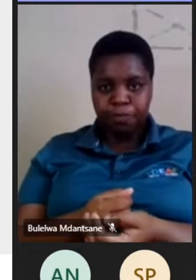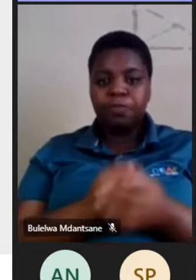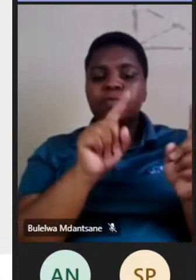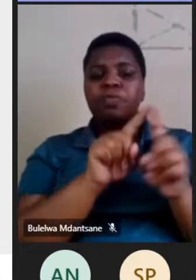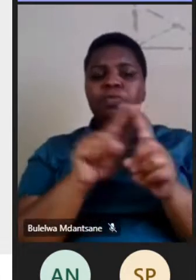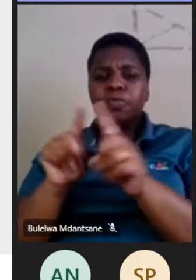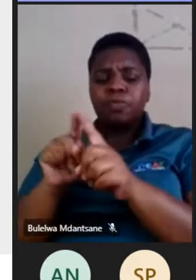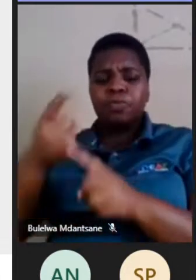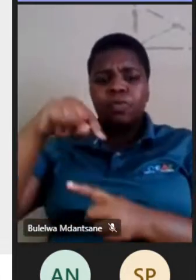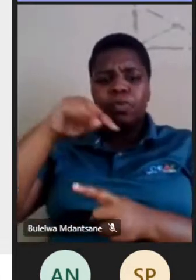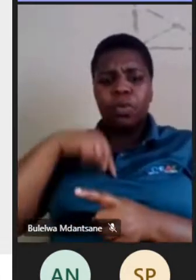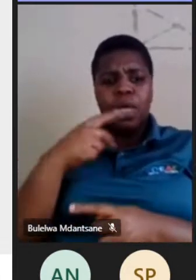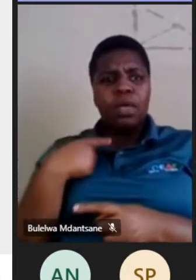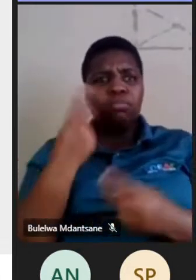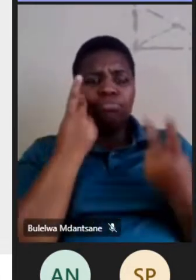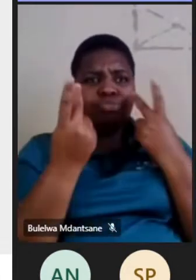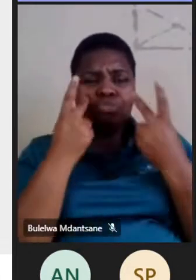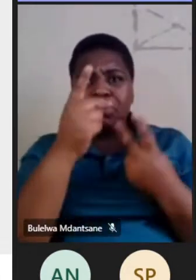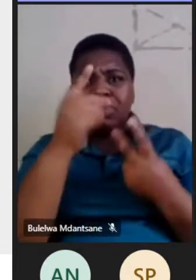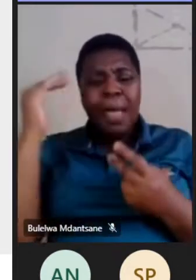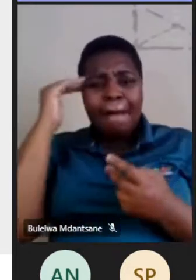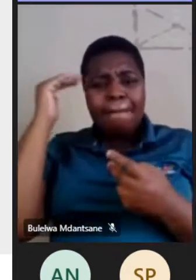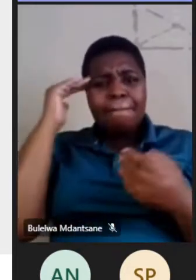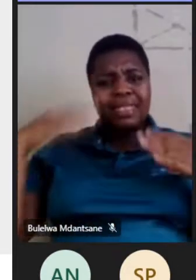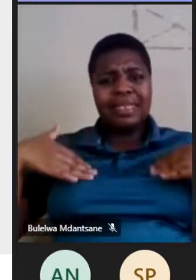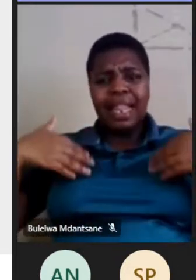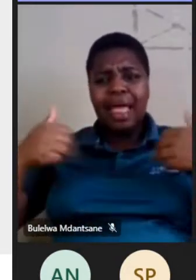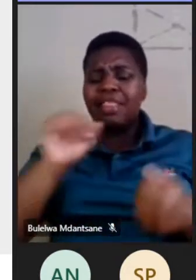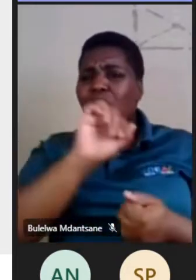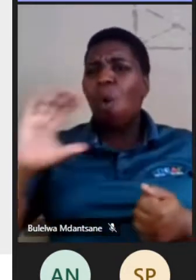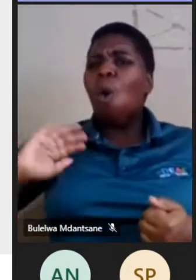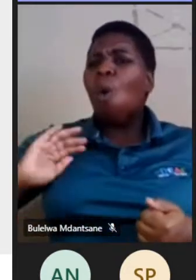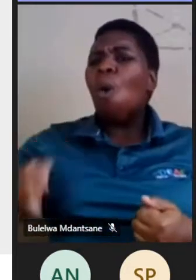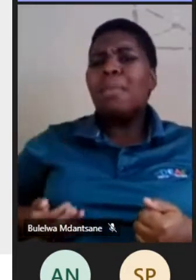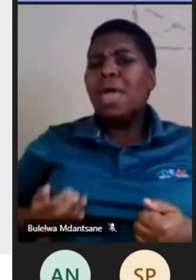terms of seeing what the mental health of those young women was like, and most